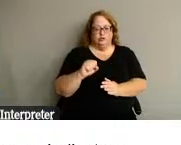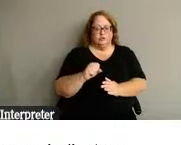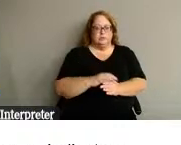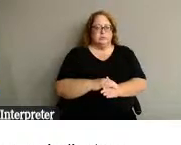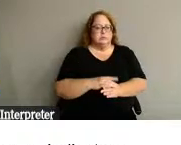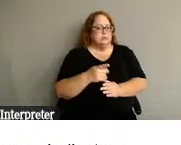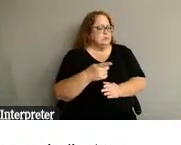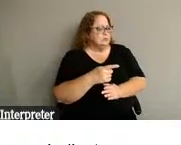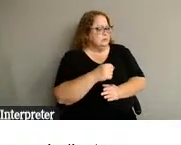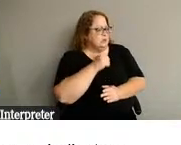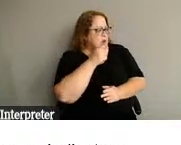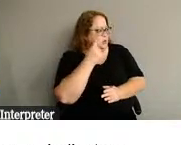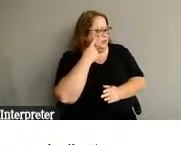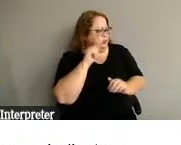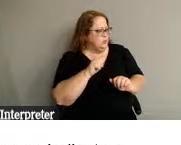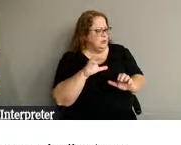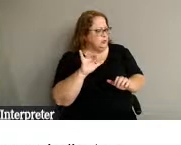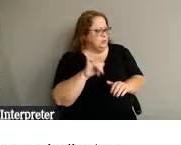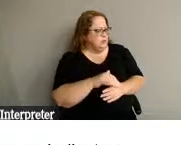I don't think